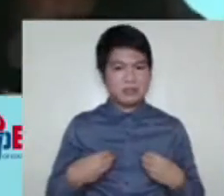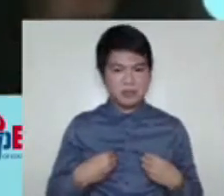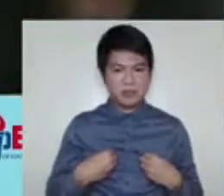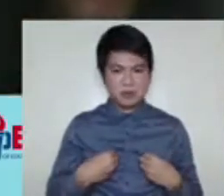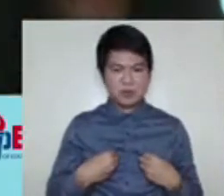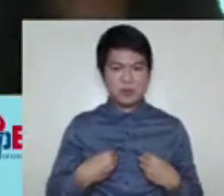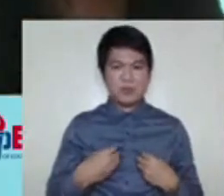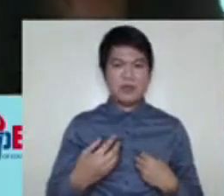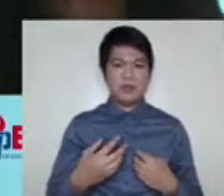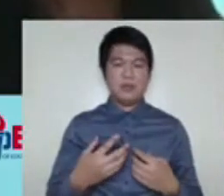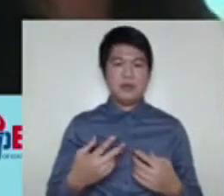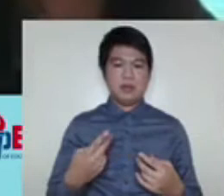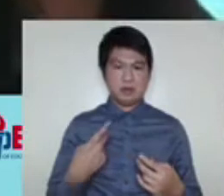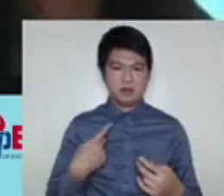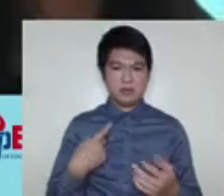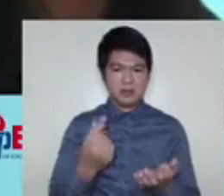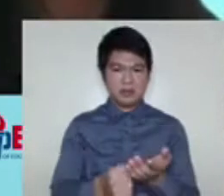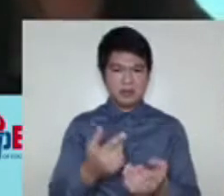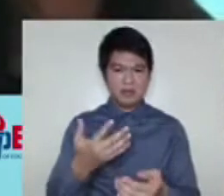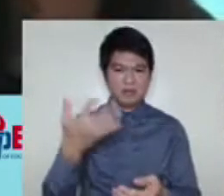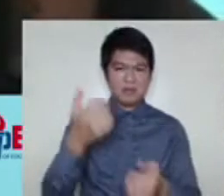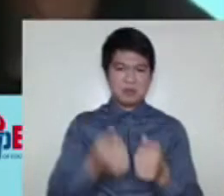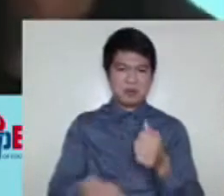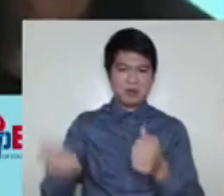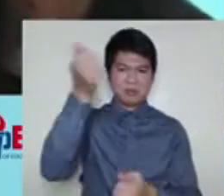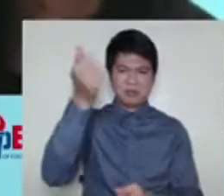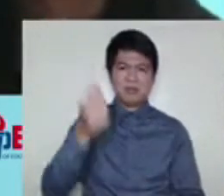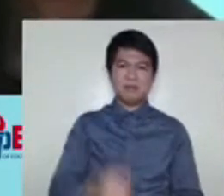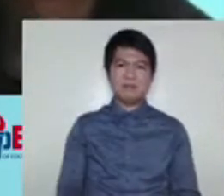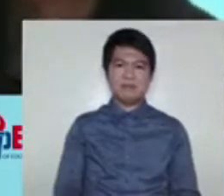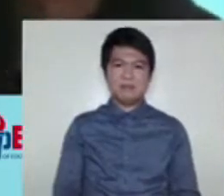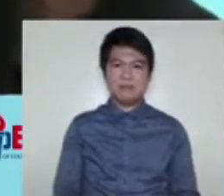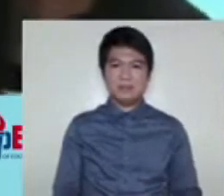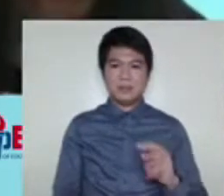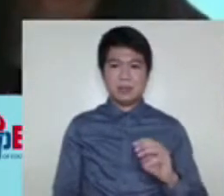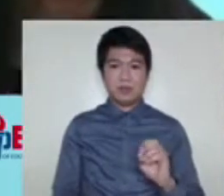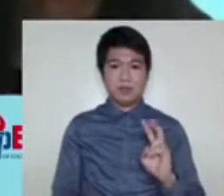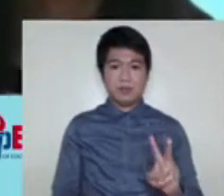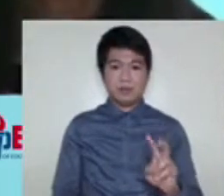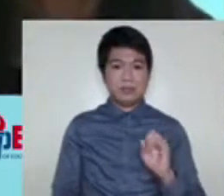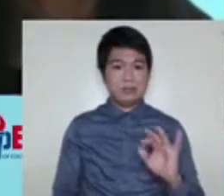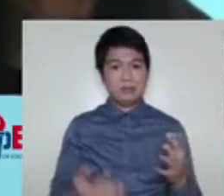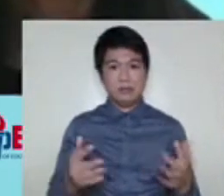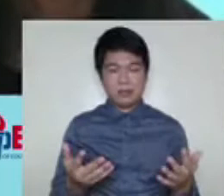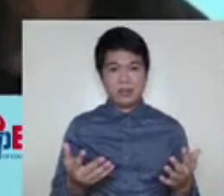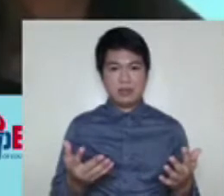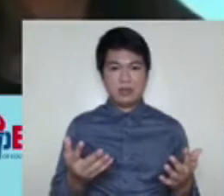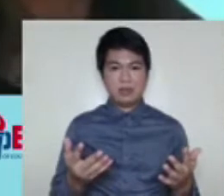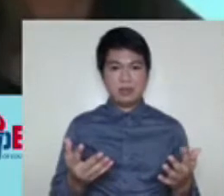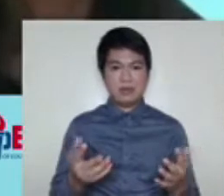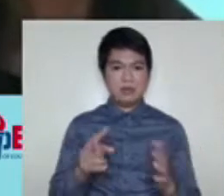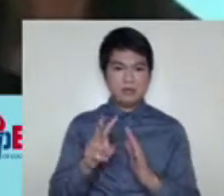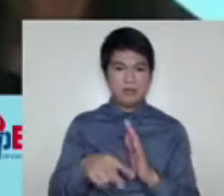outstanding. Next MOV, if you do not have an annotated video or audio recording, you may submit